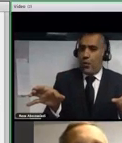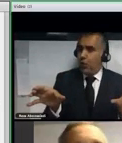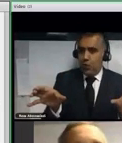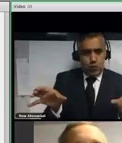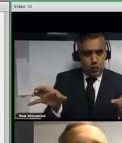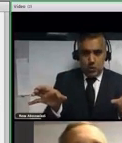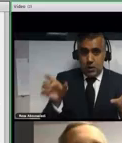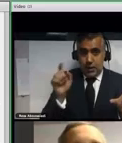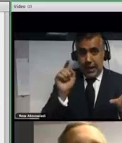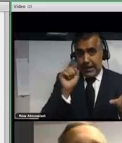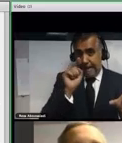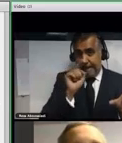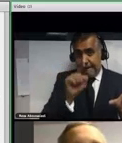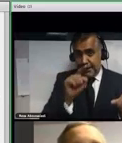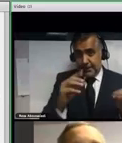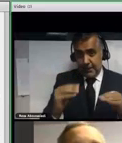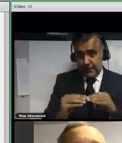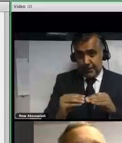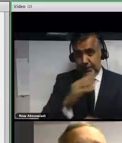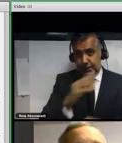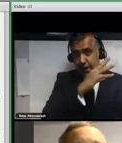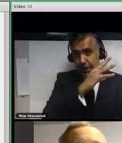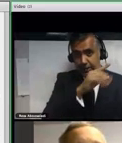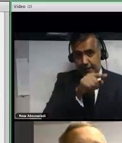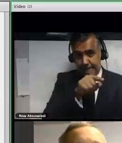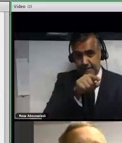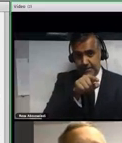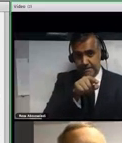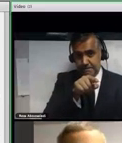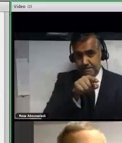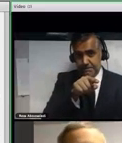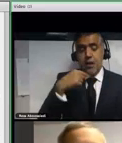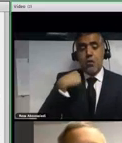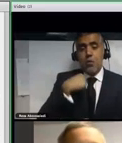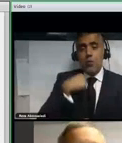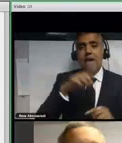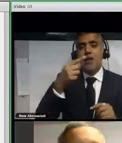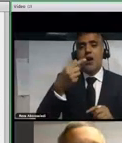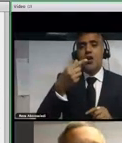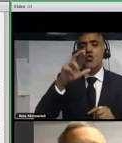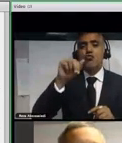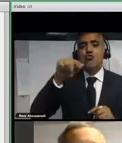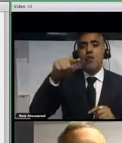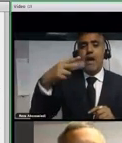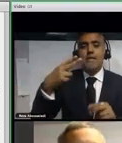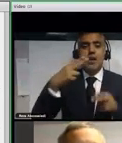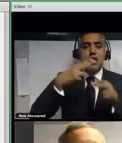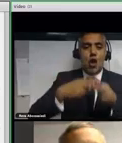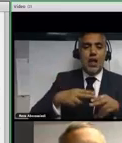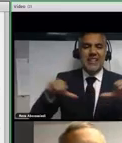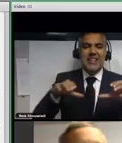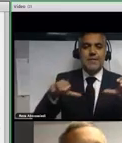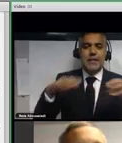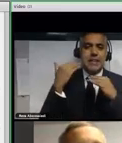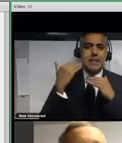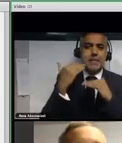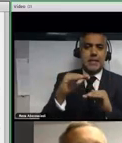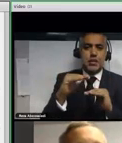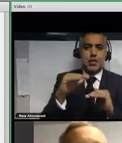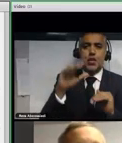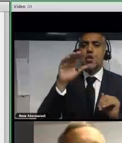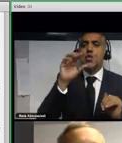have here on this slide is a graph of something called activity limitation score.